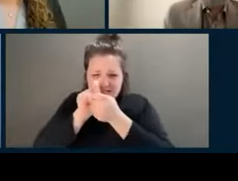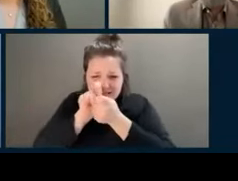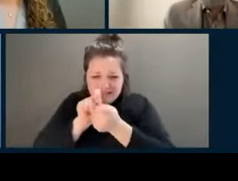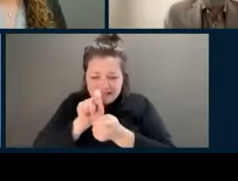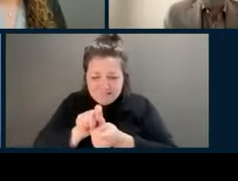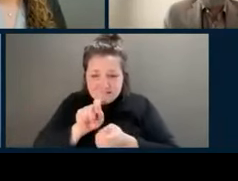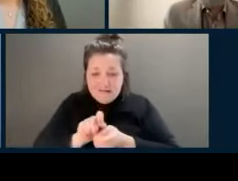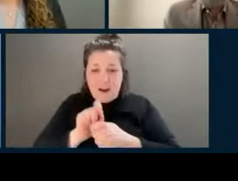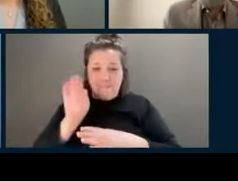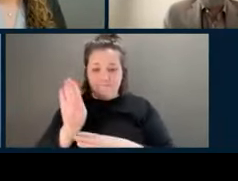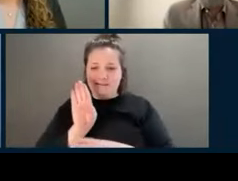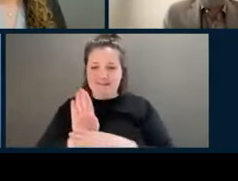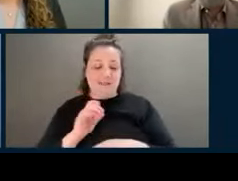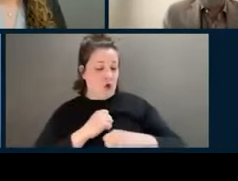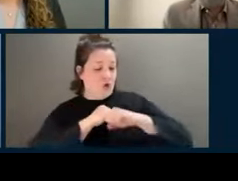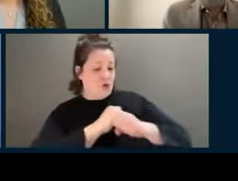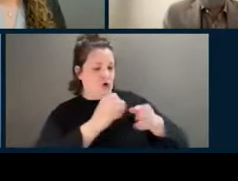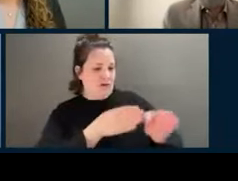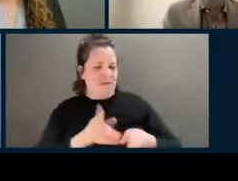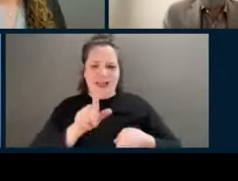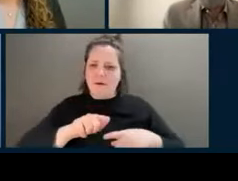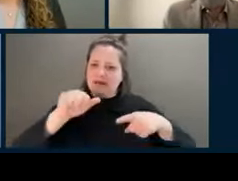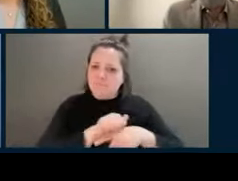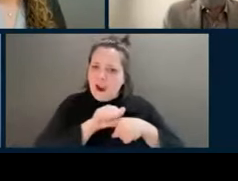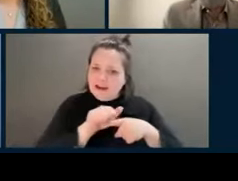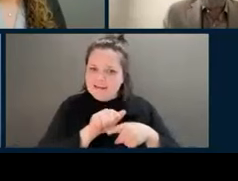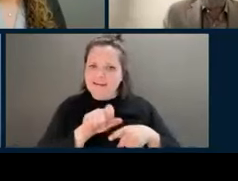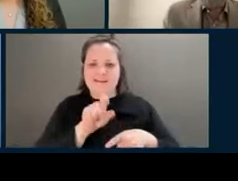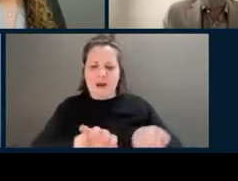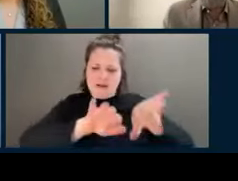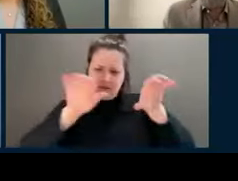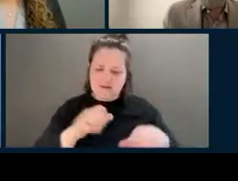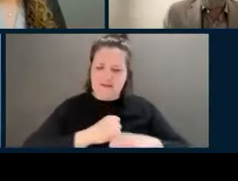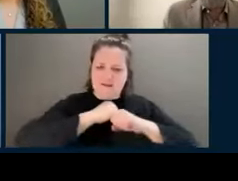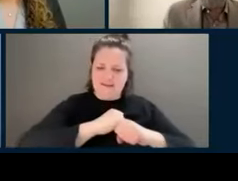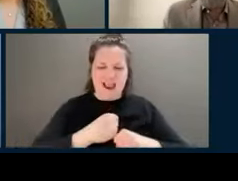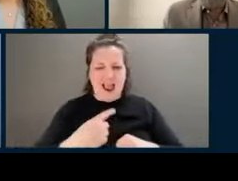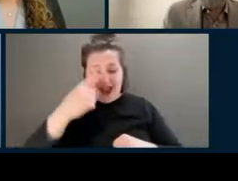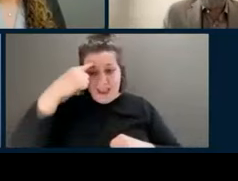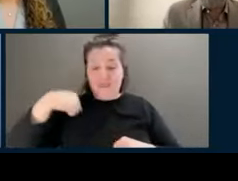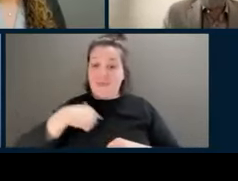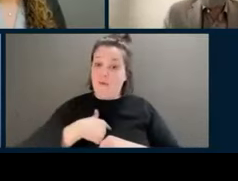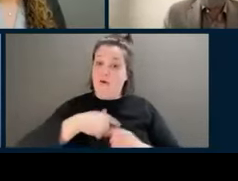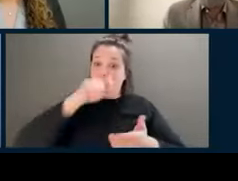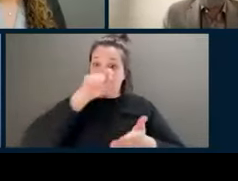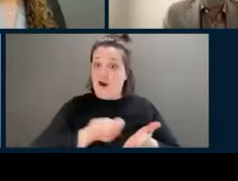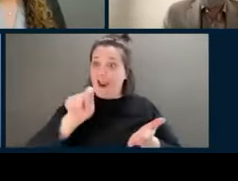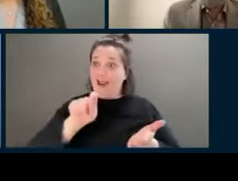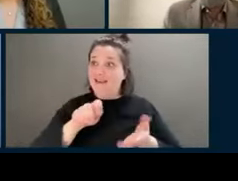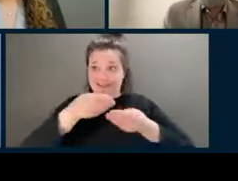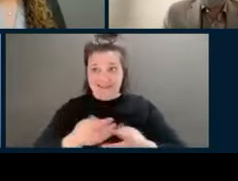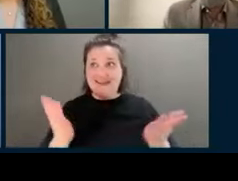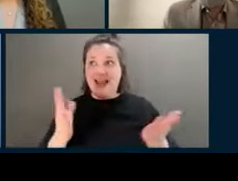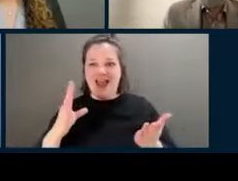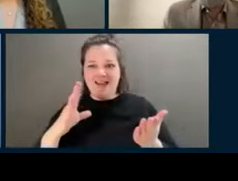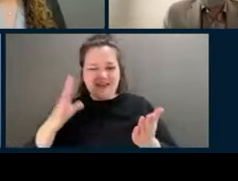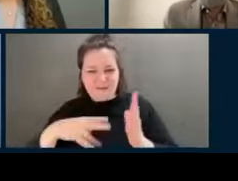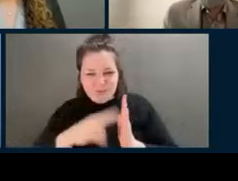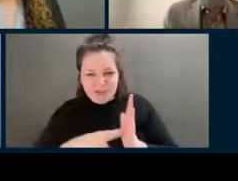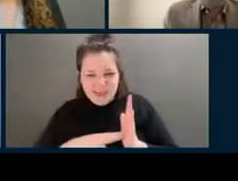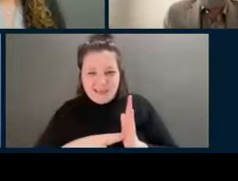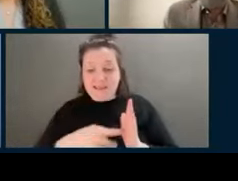plans need to be practiced. I don't think they are. I don't think they're read. But if they're going to be effective in an emergency, staff need to know